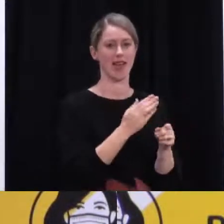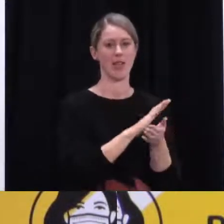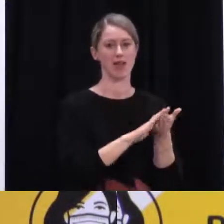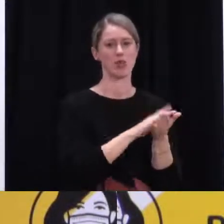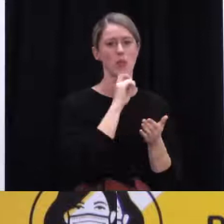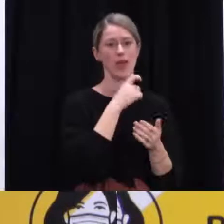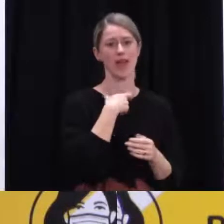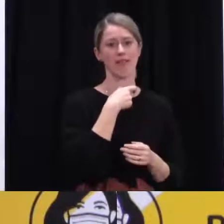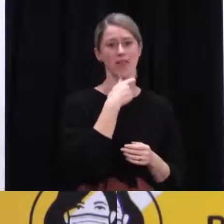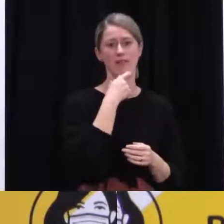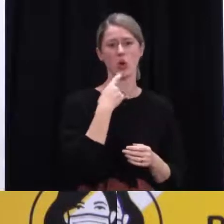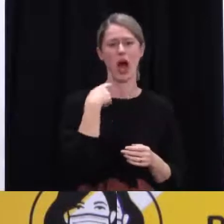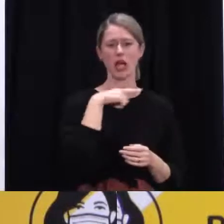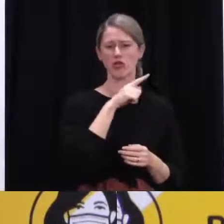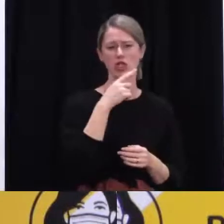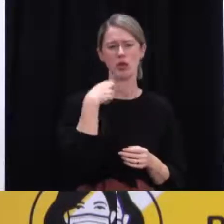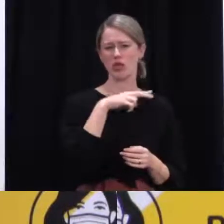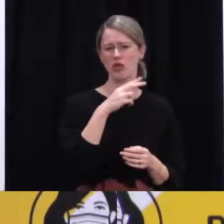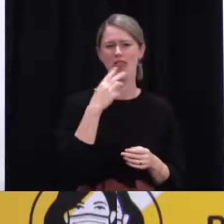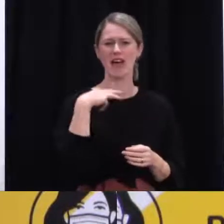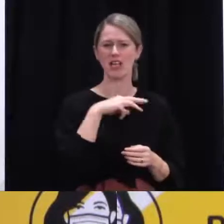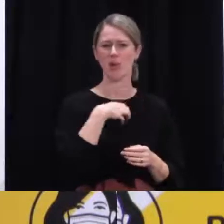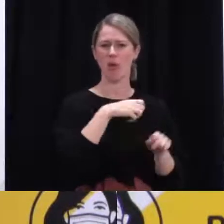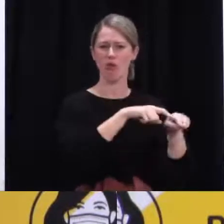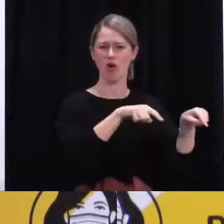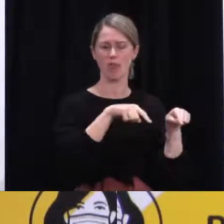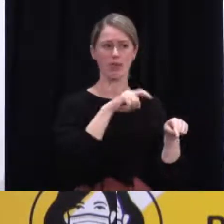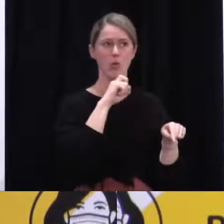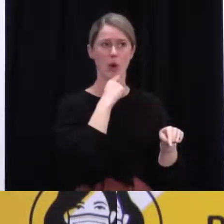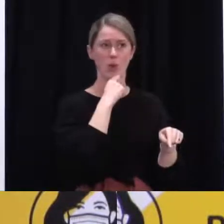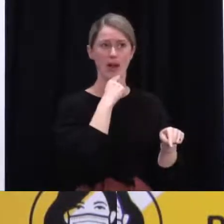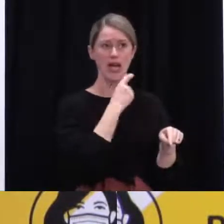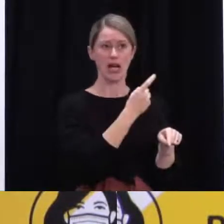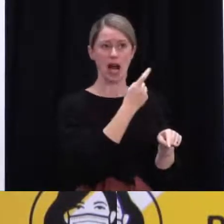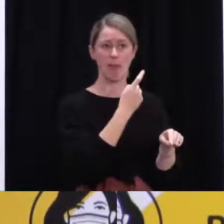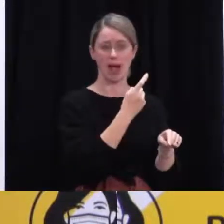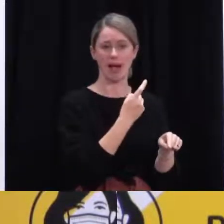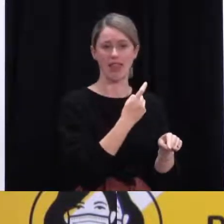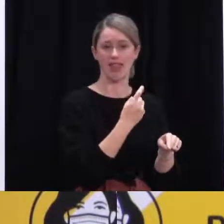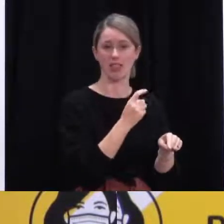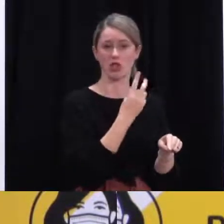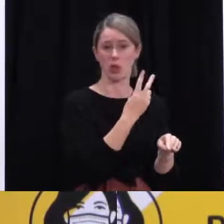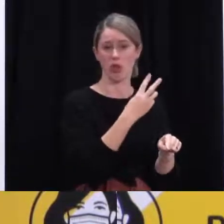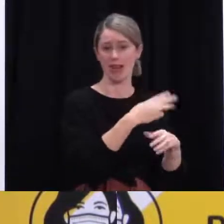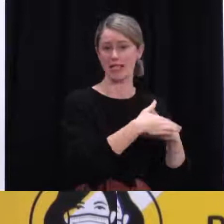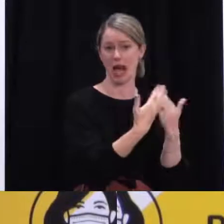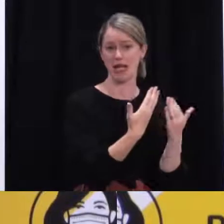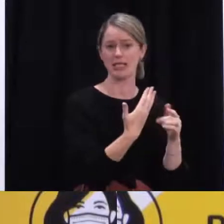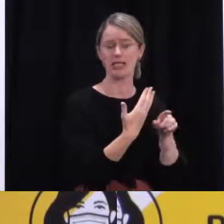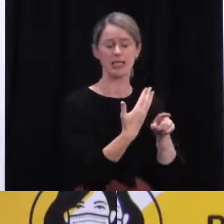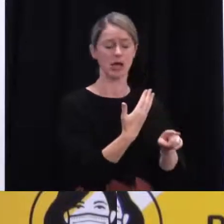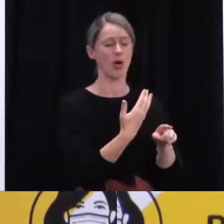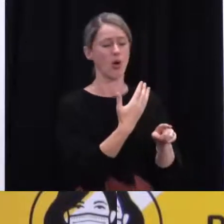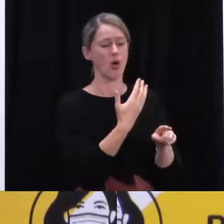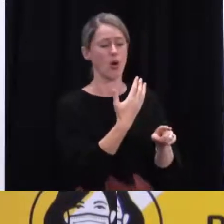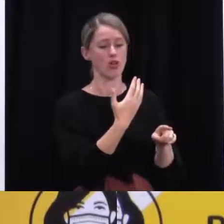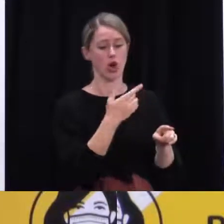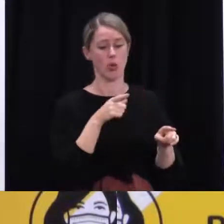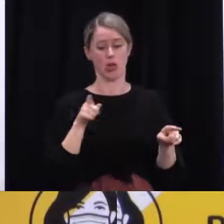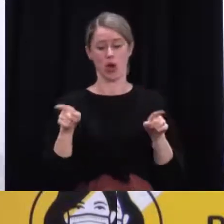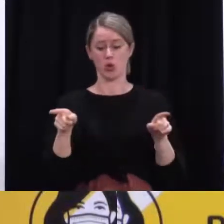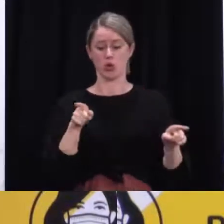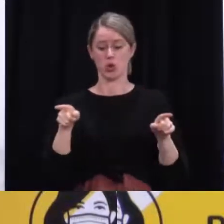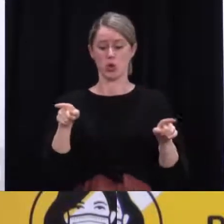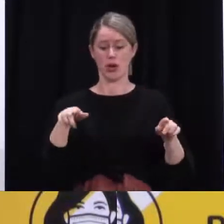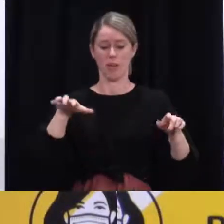more rooms in. That should come on stream within the next 24 to 36 hours or so. We know that we've got enough within the two facilities we're